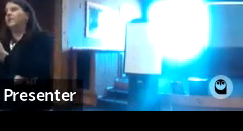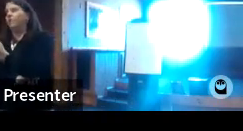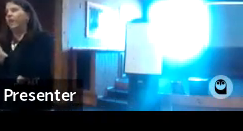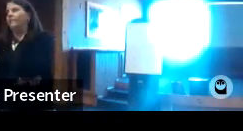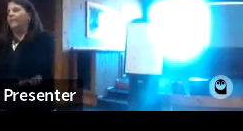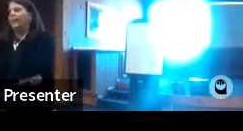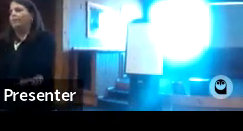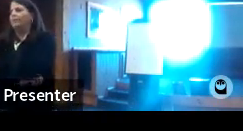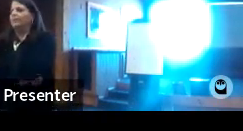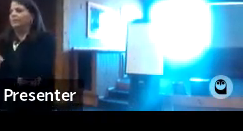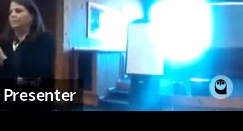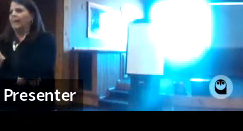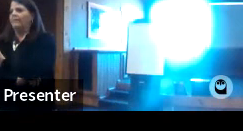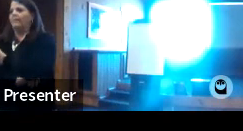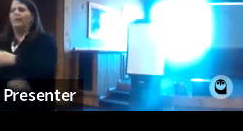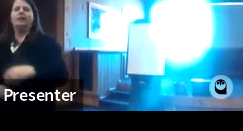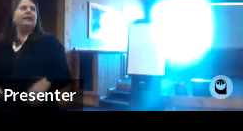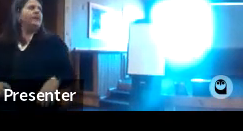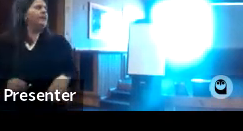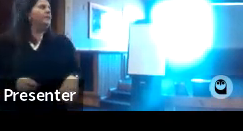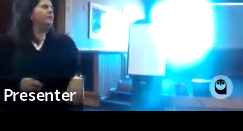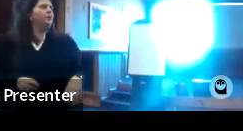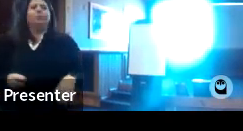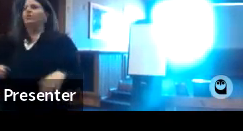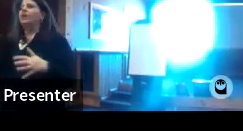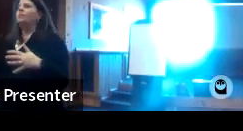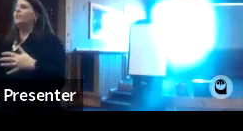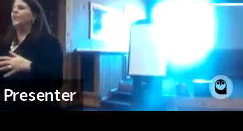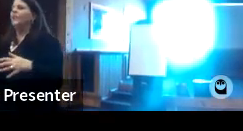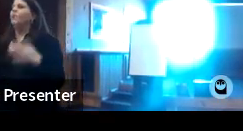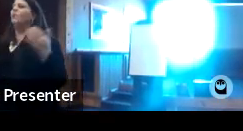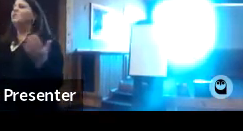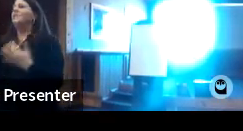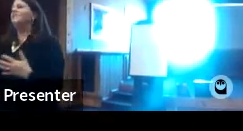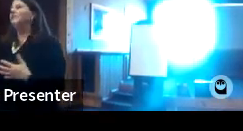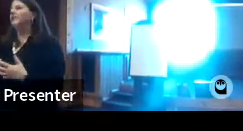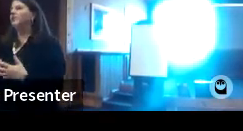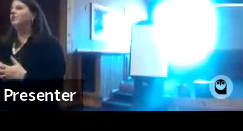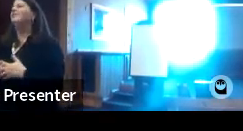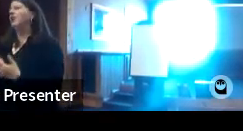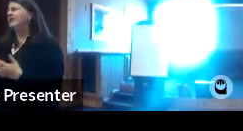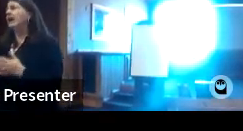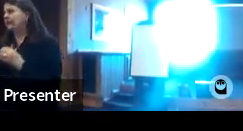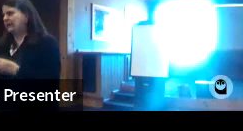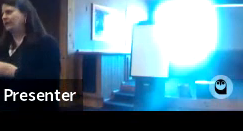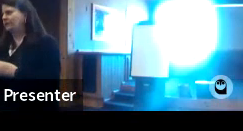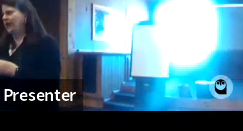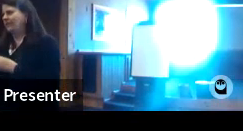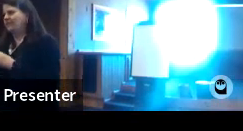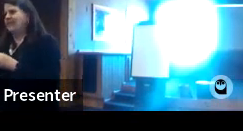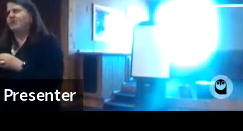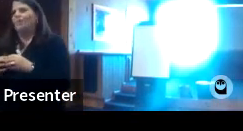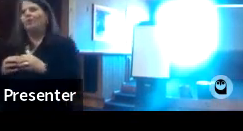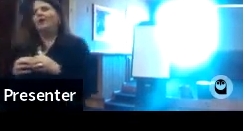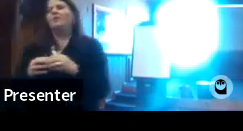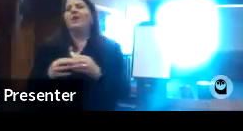she explains why. And, of course, it's dazzling. Generally, what we're testifying to is not technical,